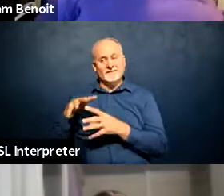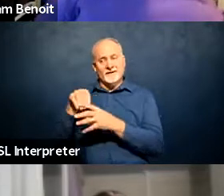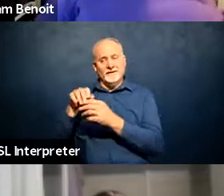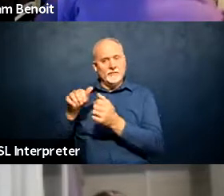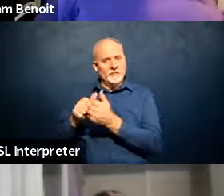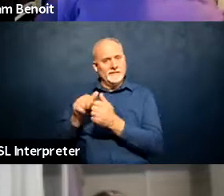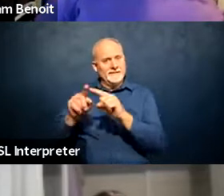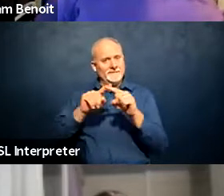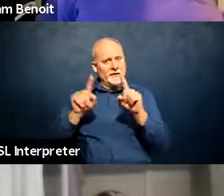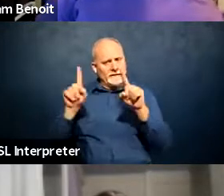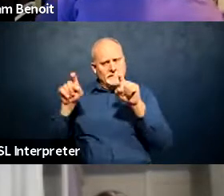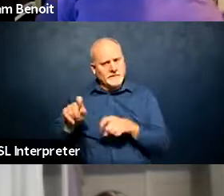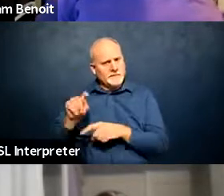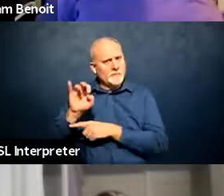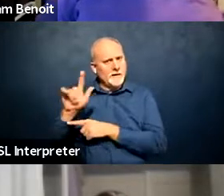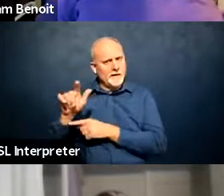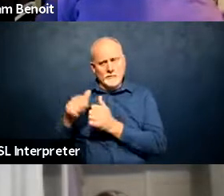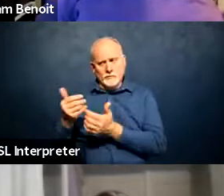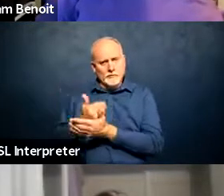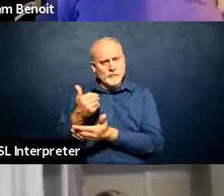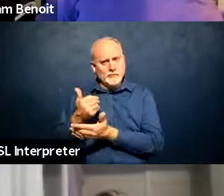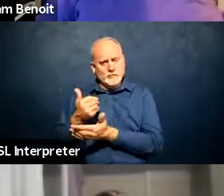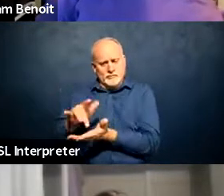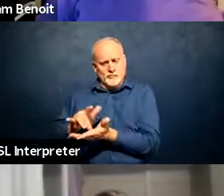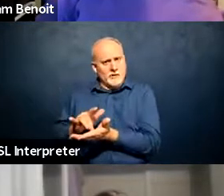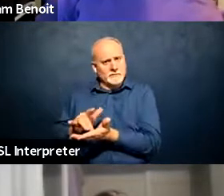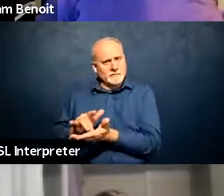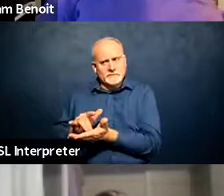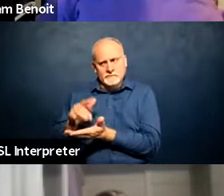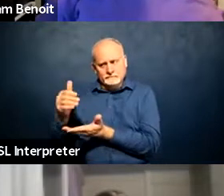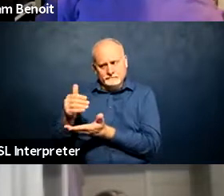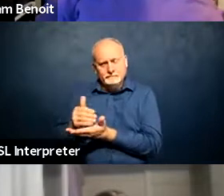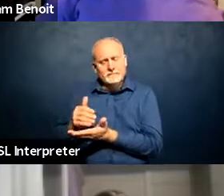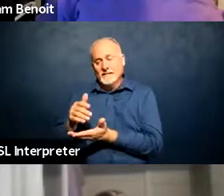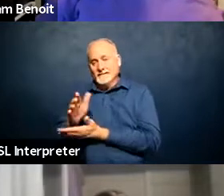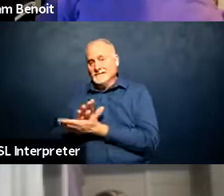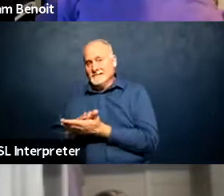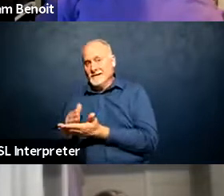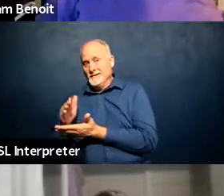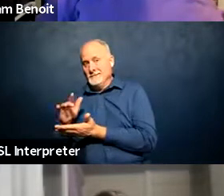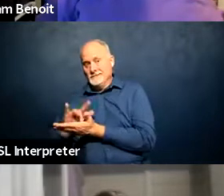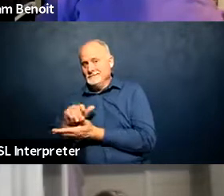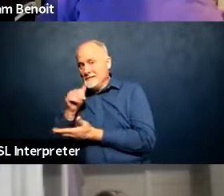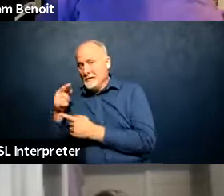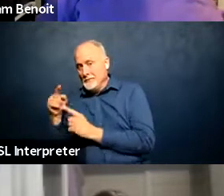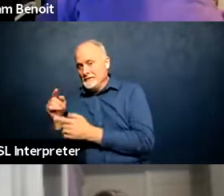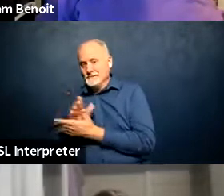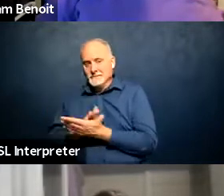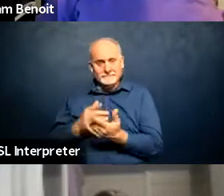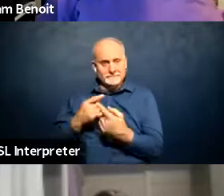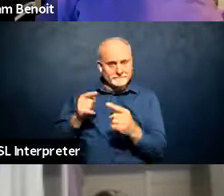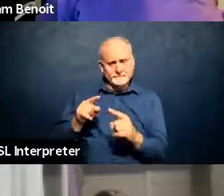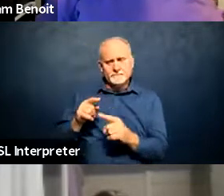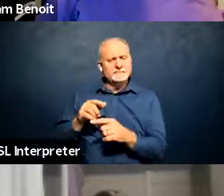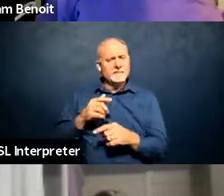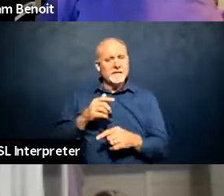drugs and have been part of the definitive studies that showed certain drugs that don't work and have been a part of the